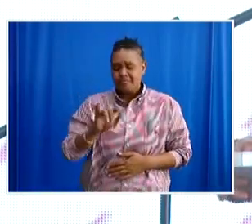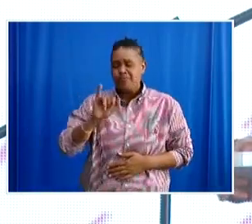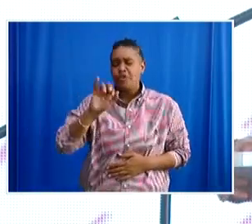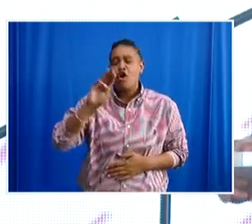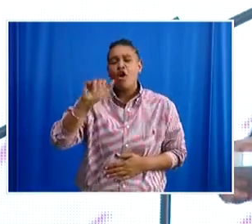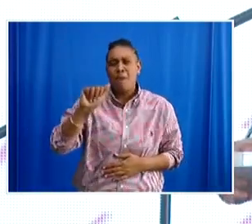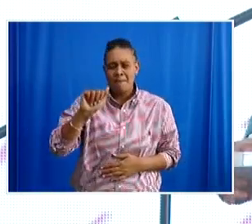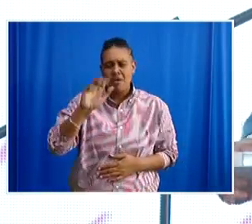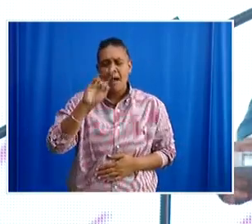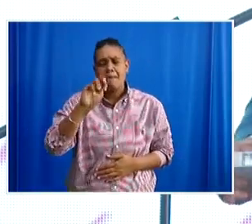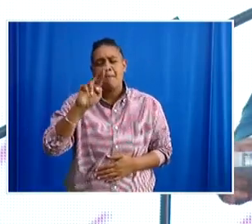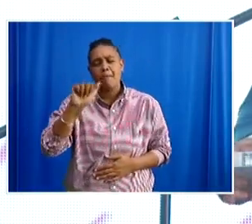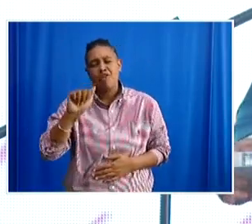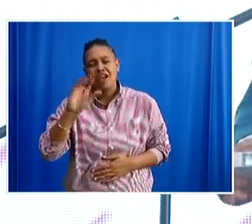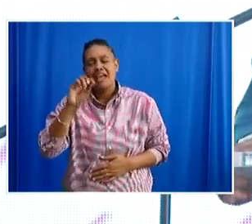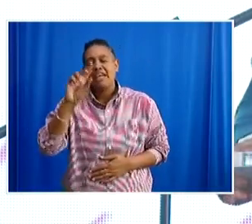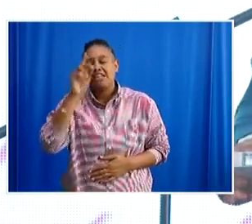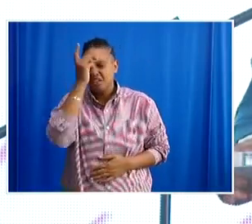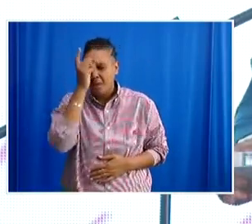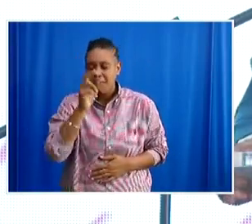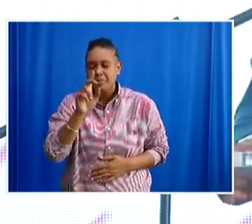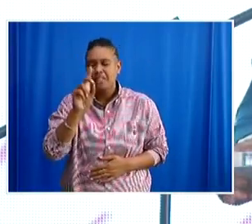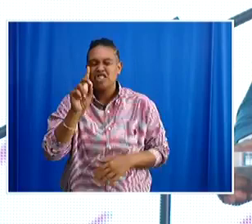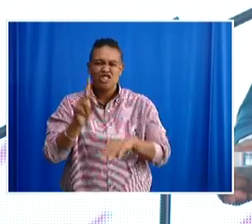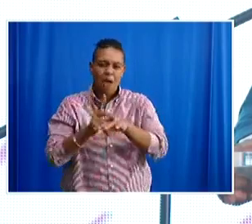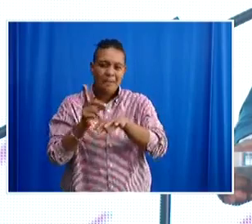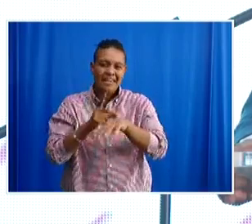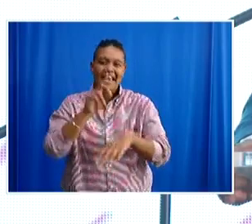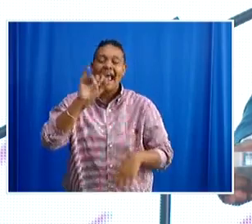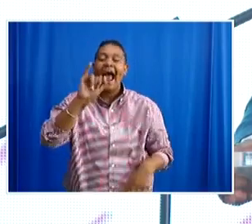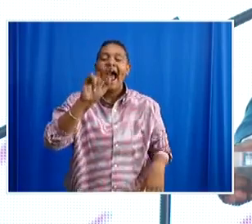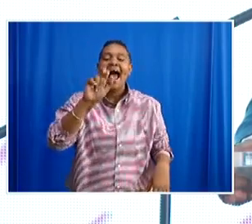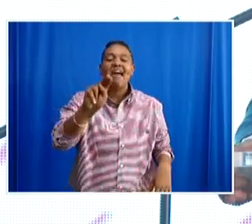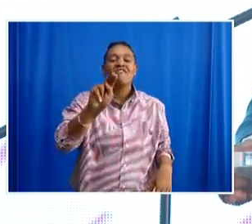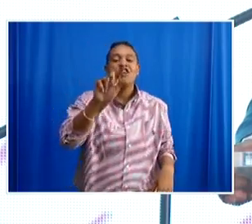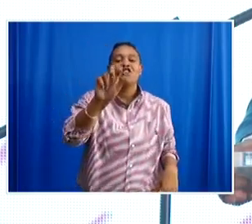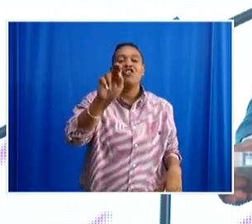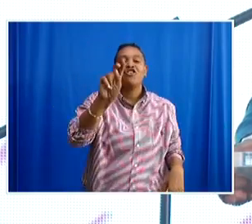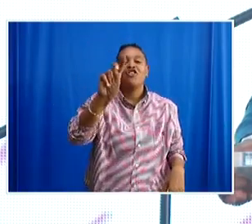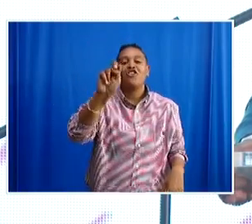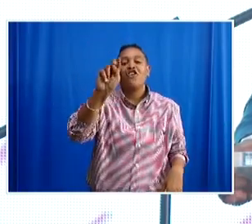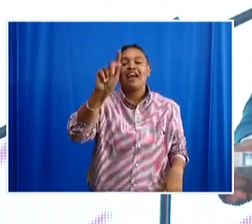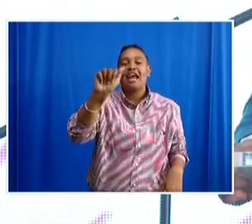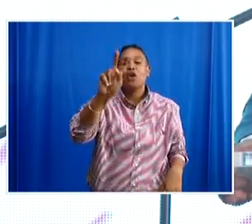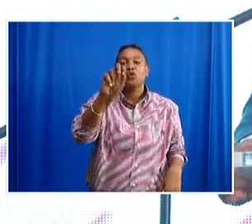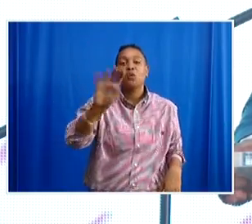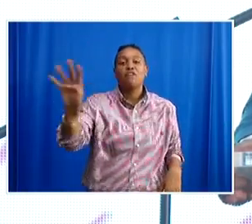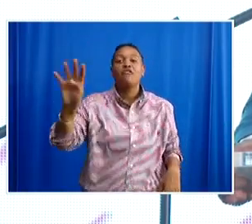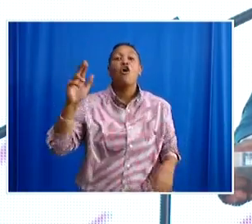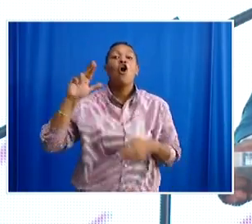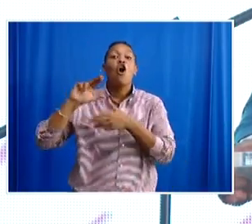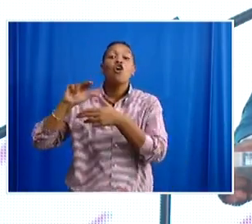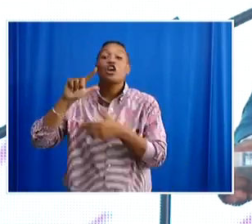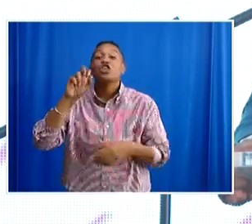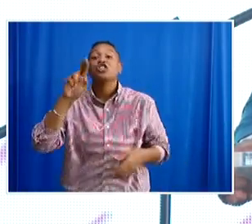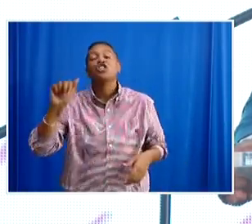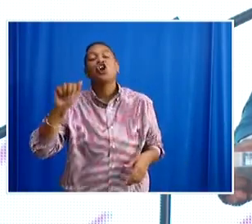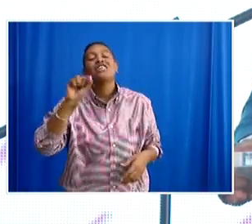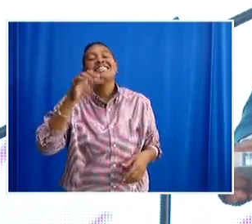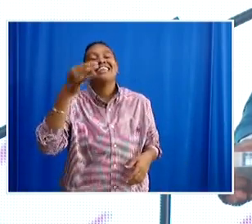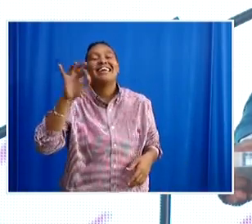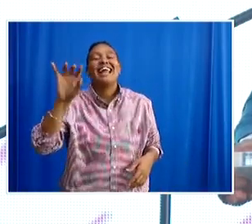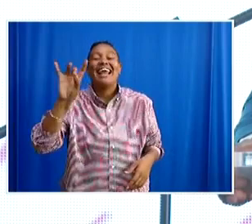BVI, Maria in Dominica, Ivan in Grenada in 2004, Hurricane George in 1998 in St. Kitts and